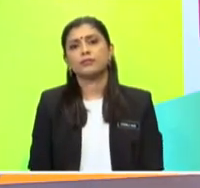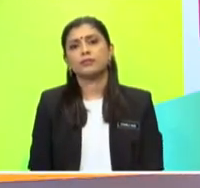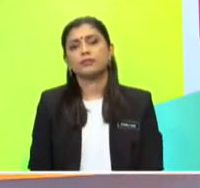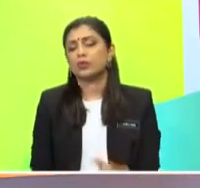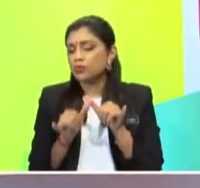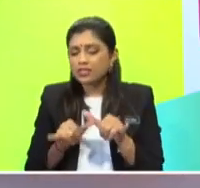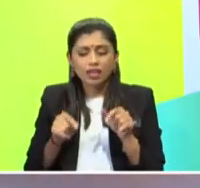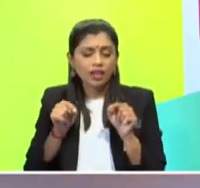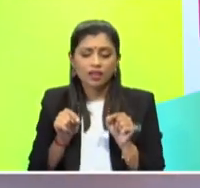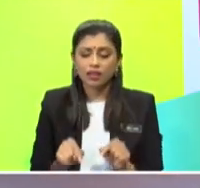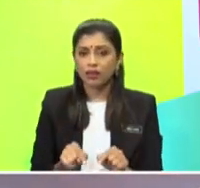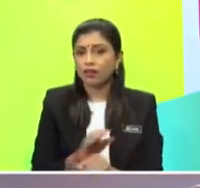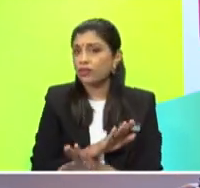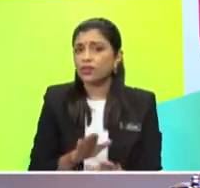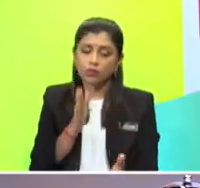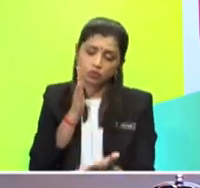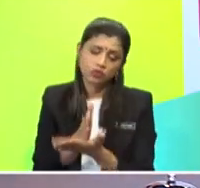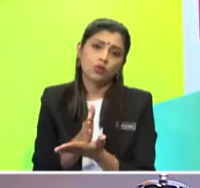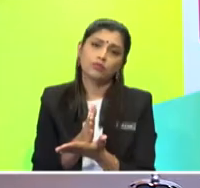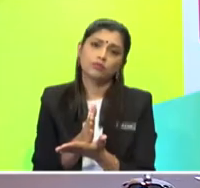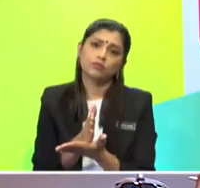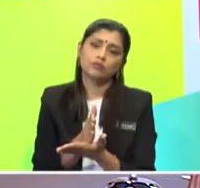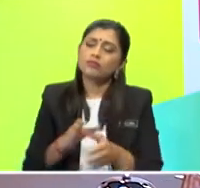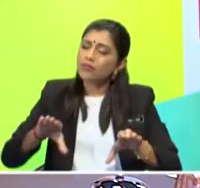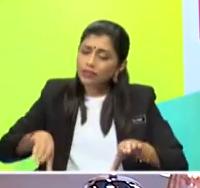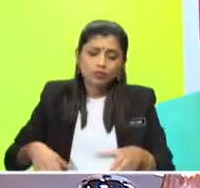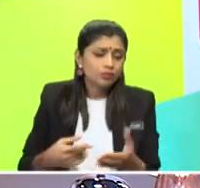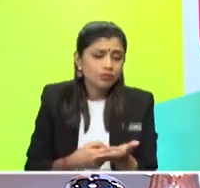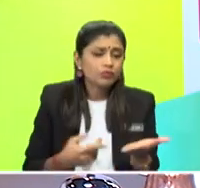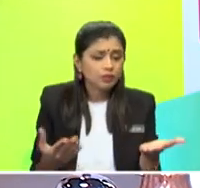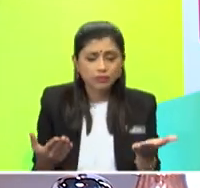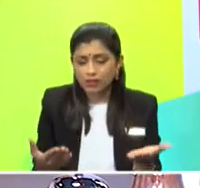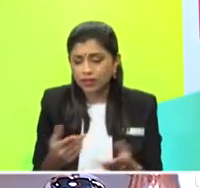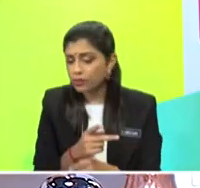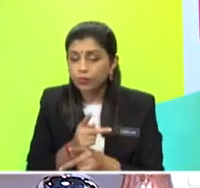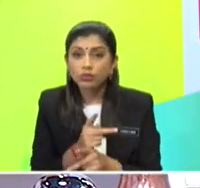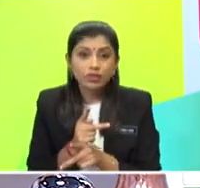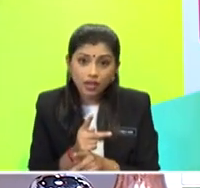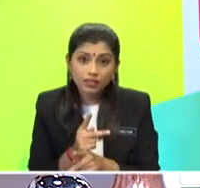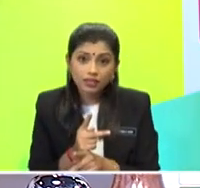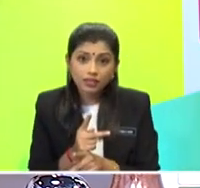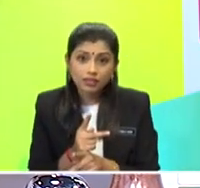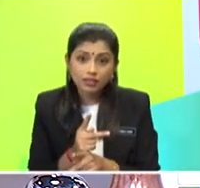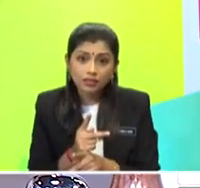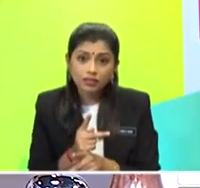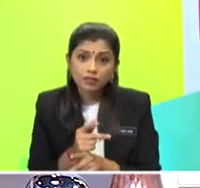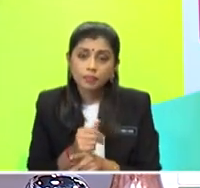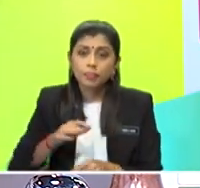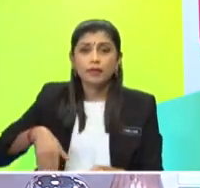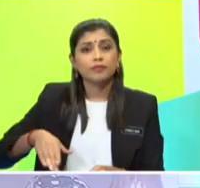stop. Let's do something to protect the planet before it's